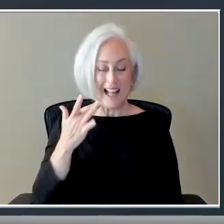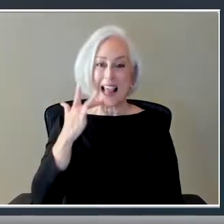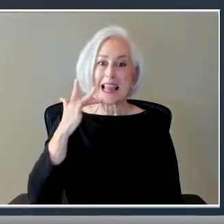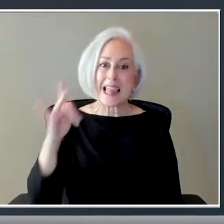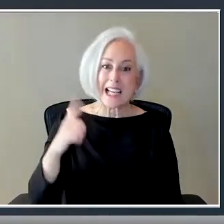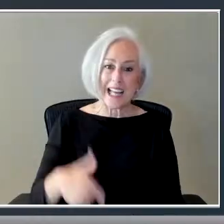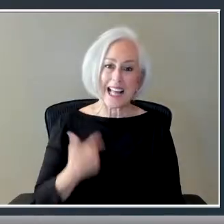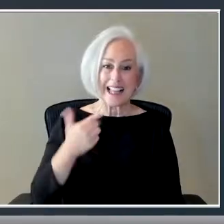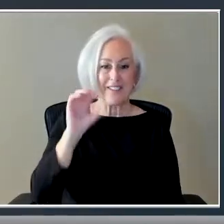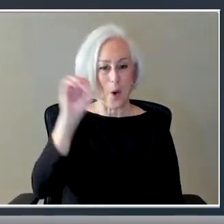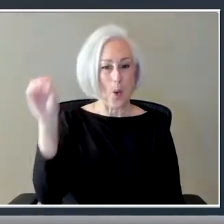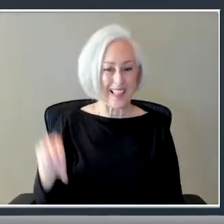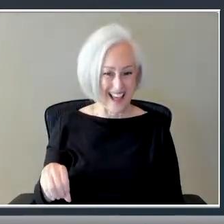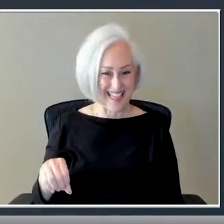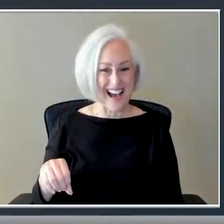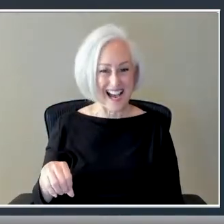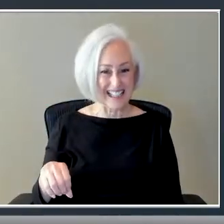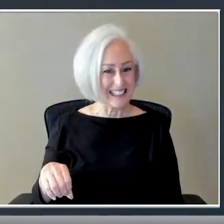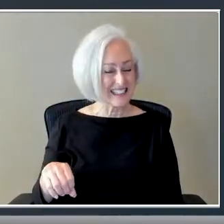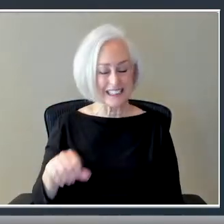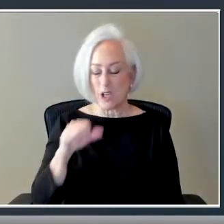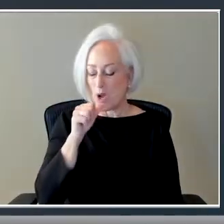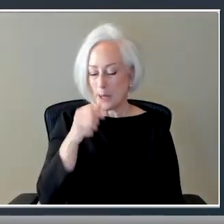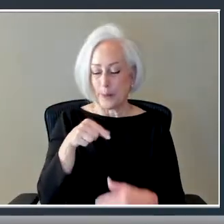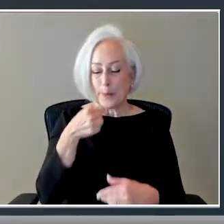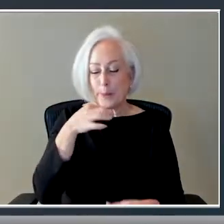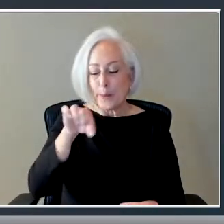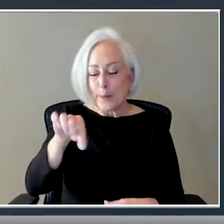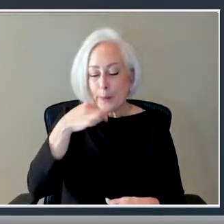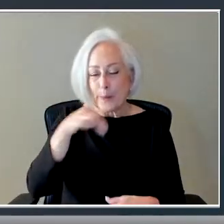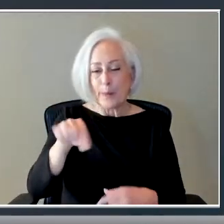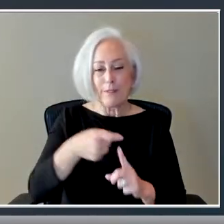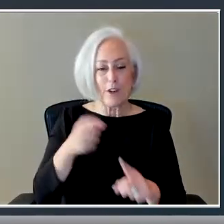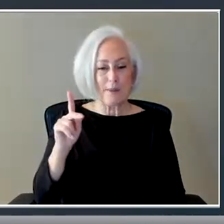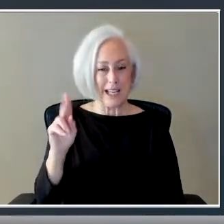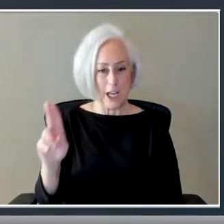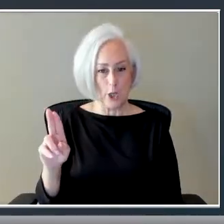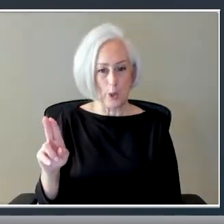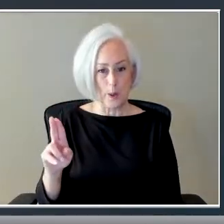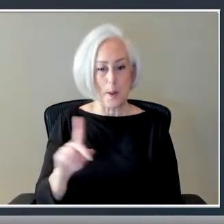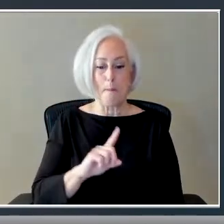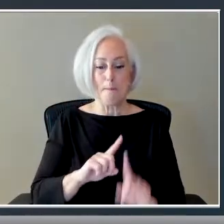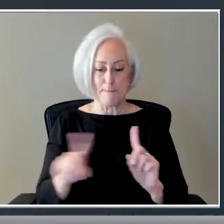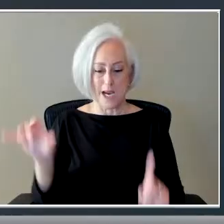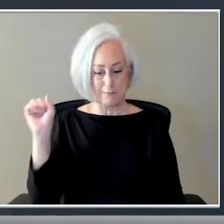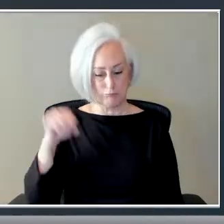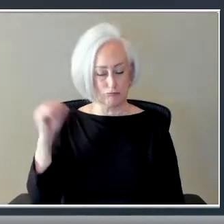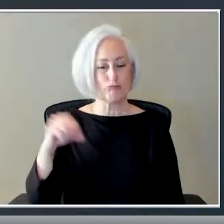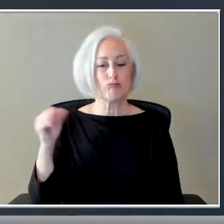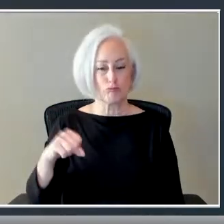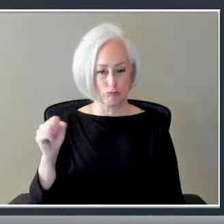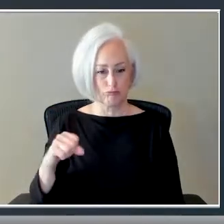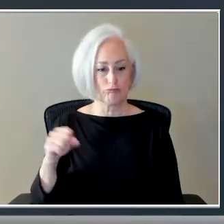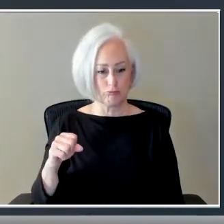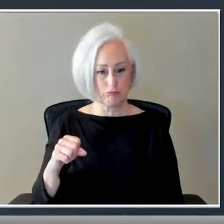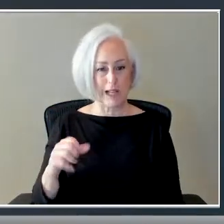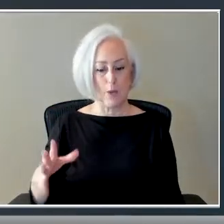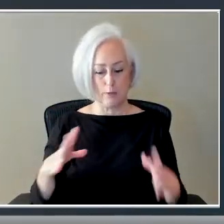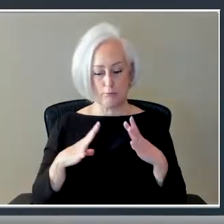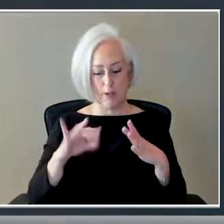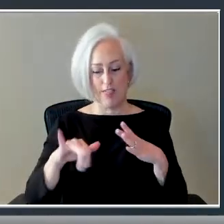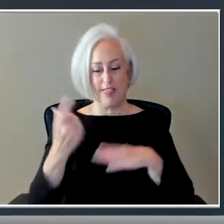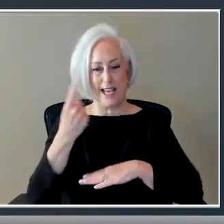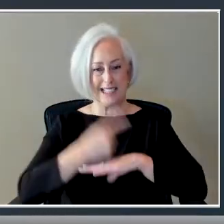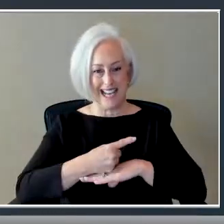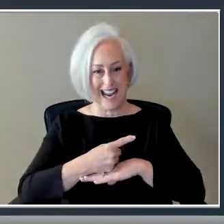in Olathe, so I'm not that far from KU, but yes, I would take off of work for that day,